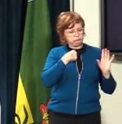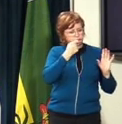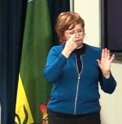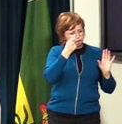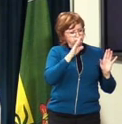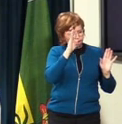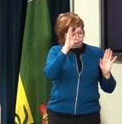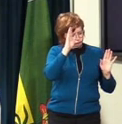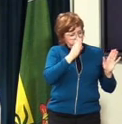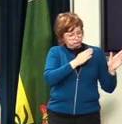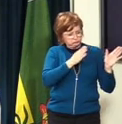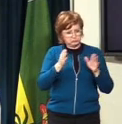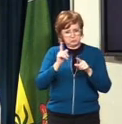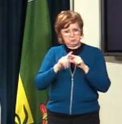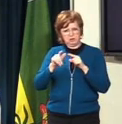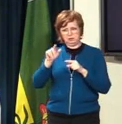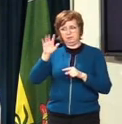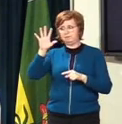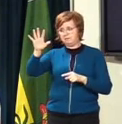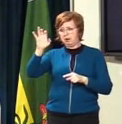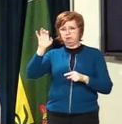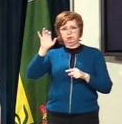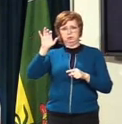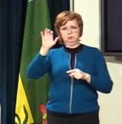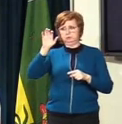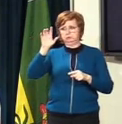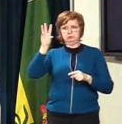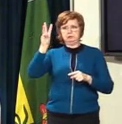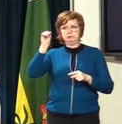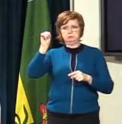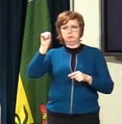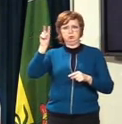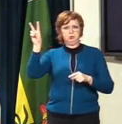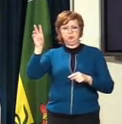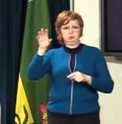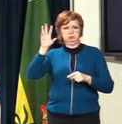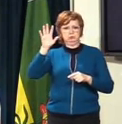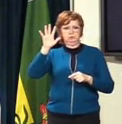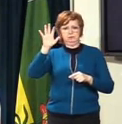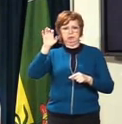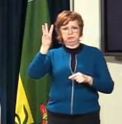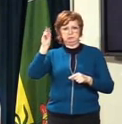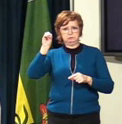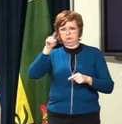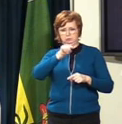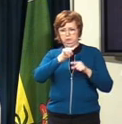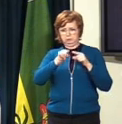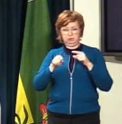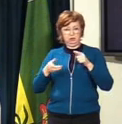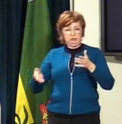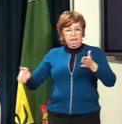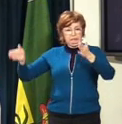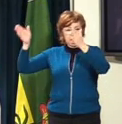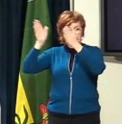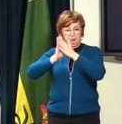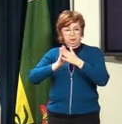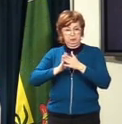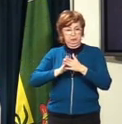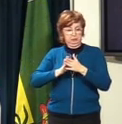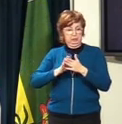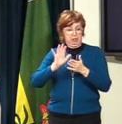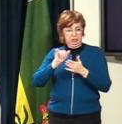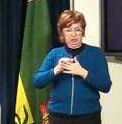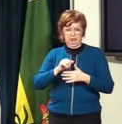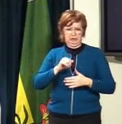in 2 weeks? Like, is there a large margin of error, and there's a lot of room that if we change our actions today, you know, we're not going to get anywhere